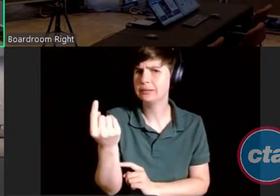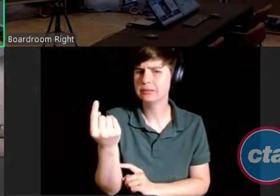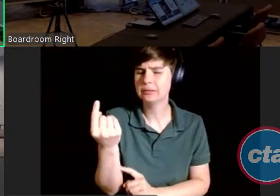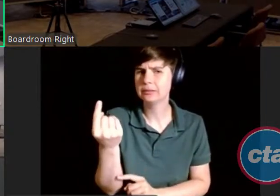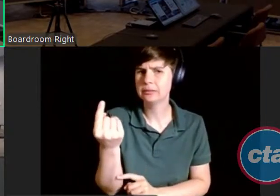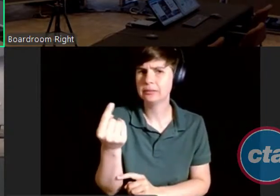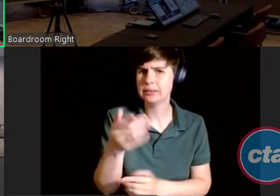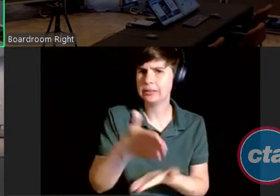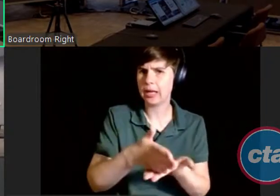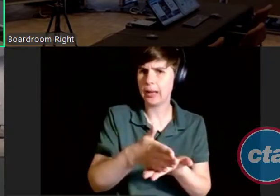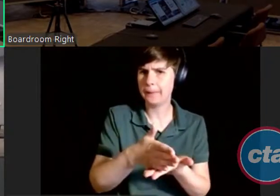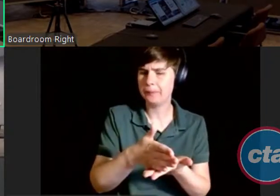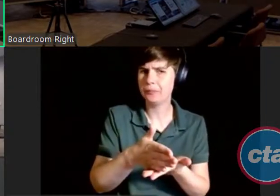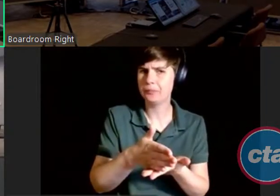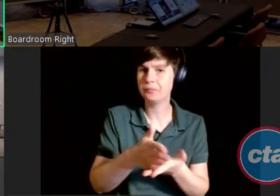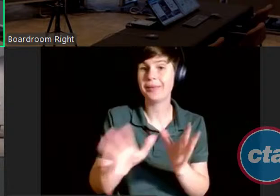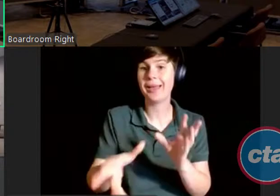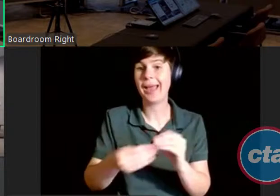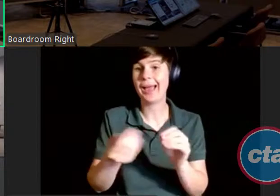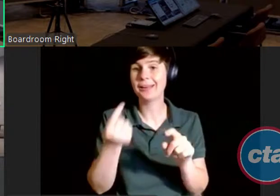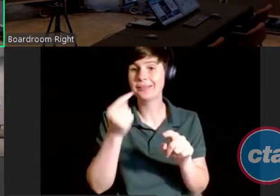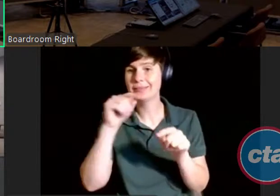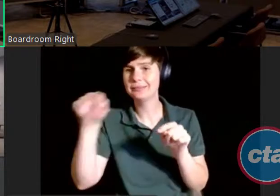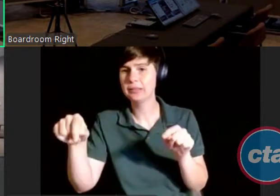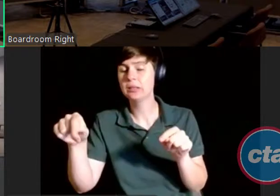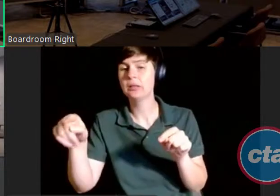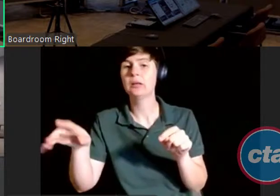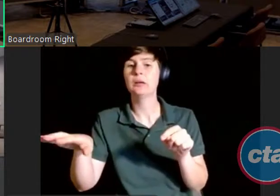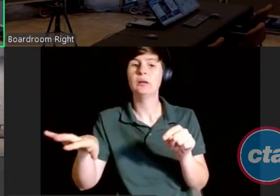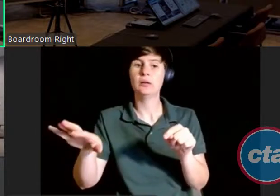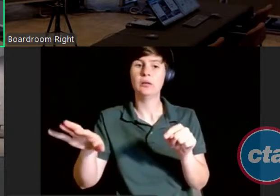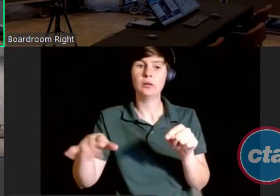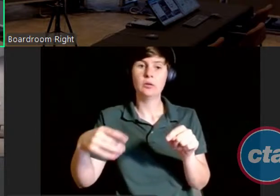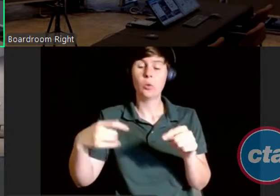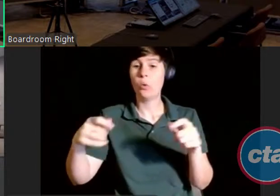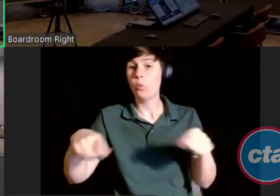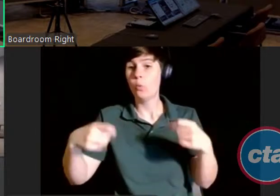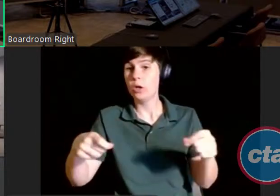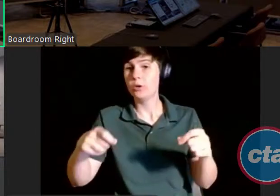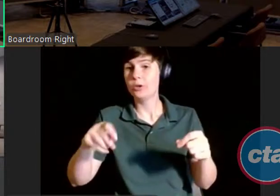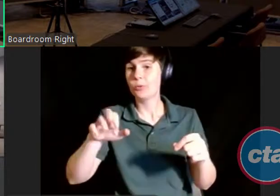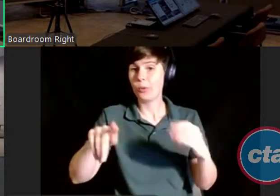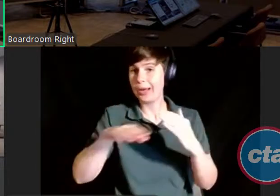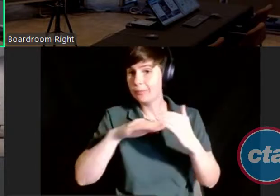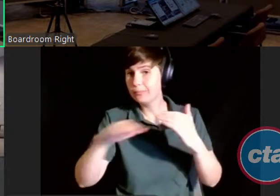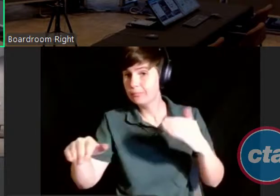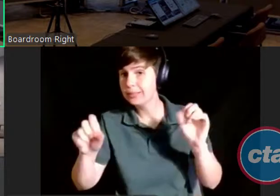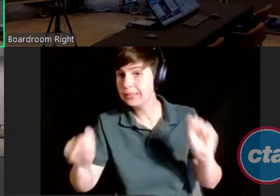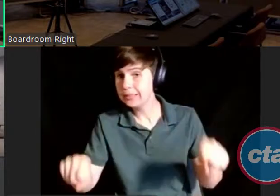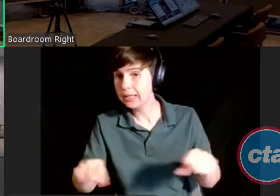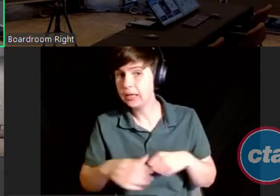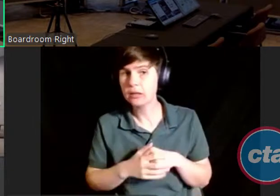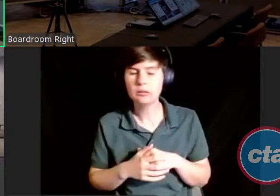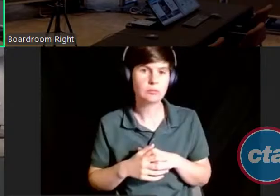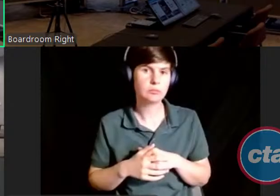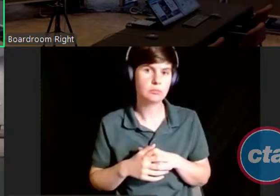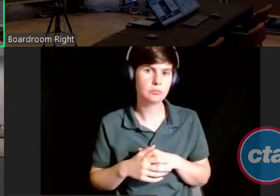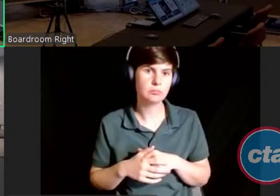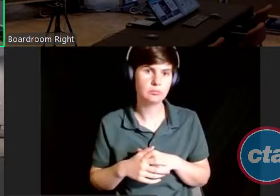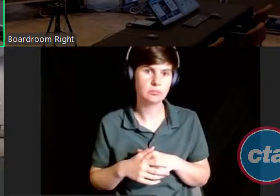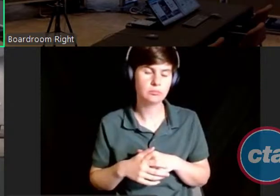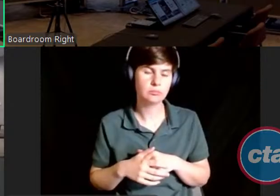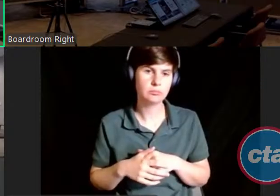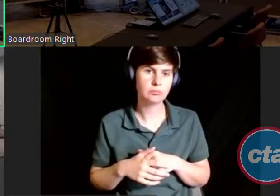and making sure that wheelchair accessible vehicles can deploy, and that like CAPS and PACE and all those things can deploy where